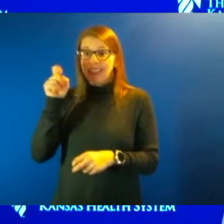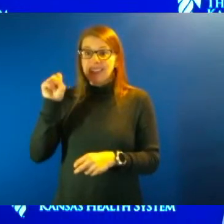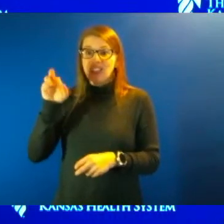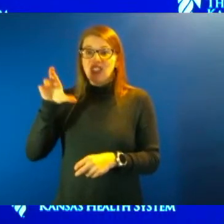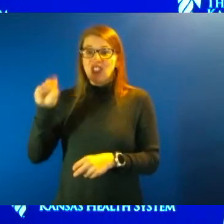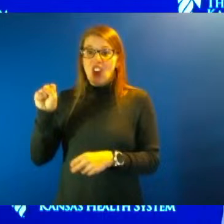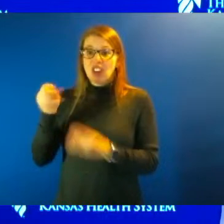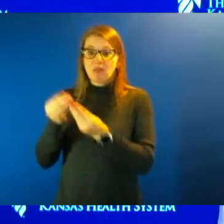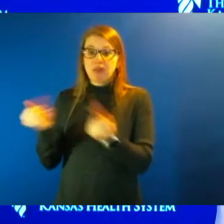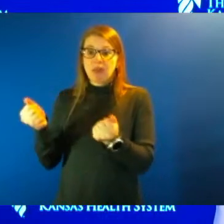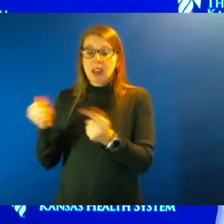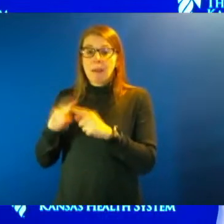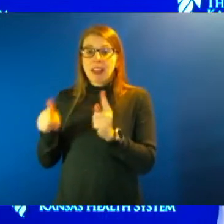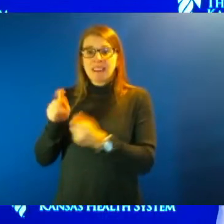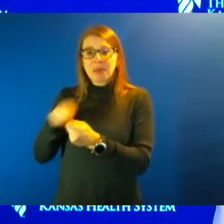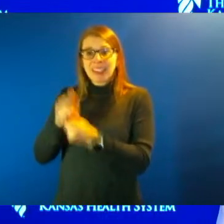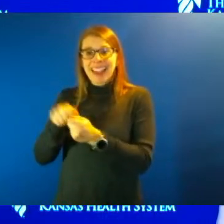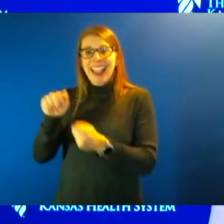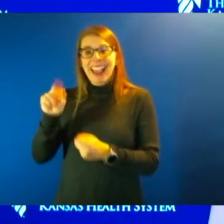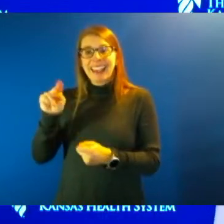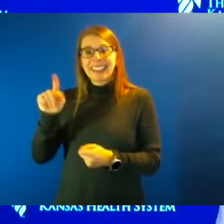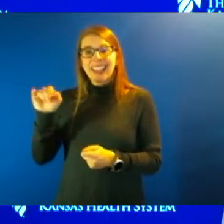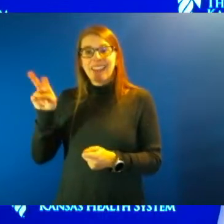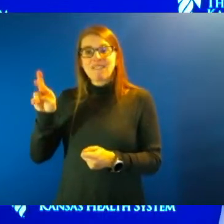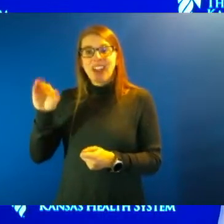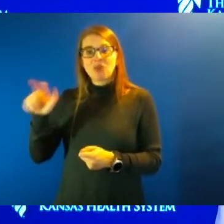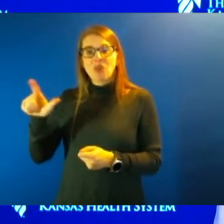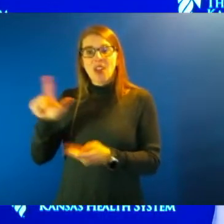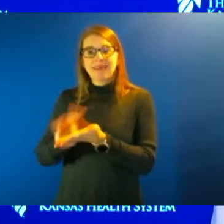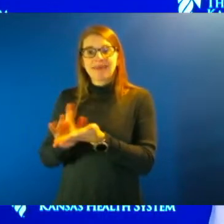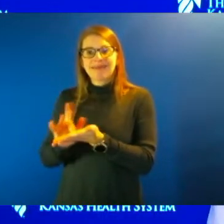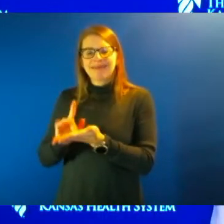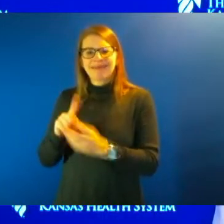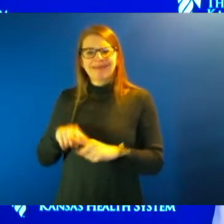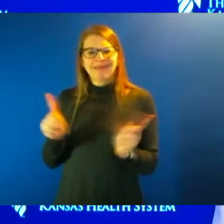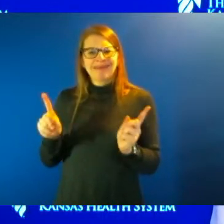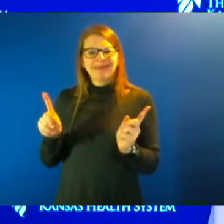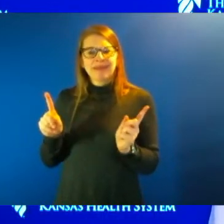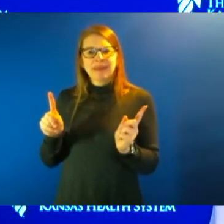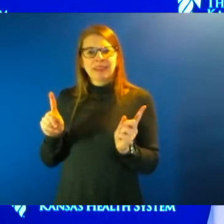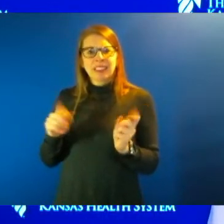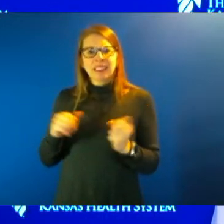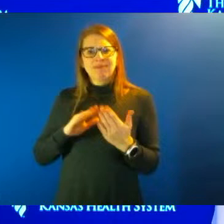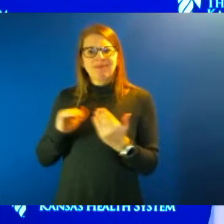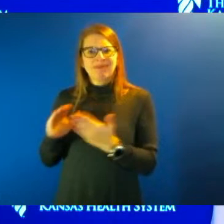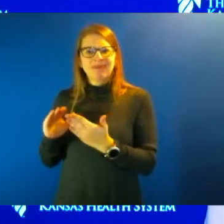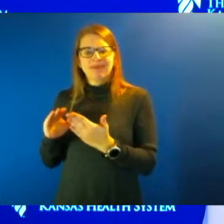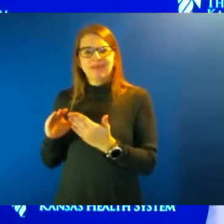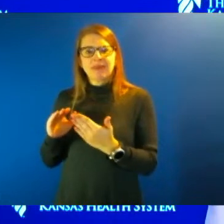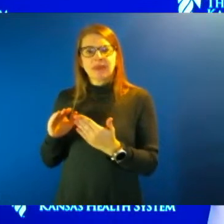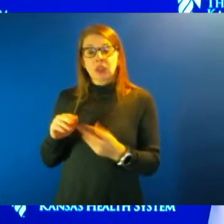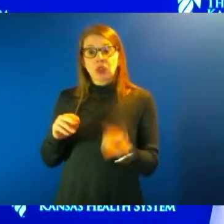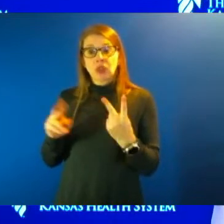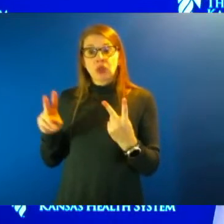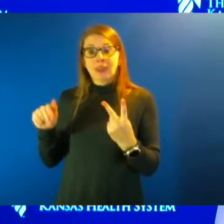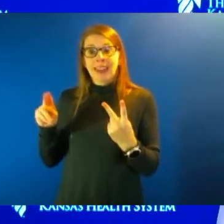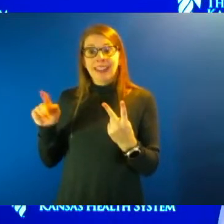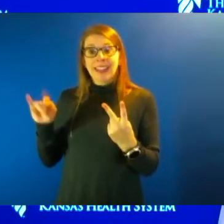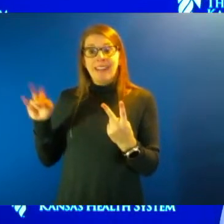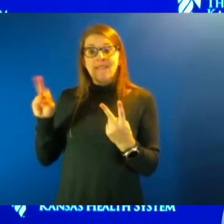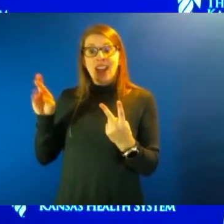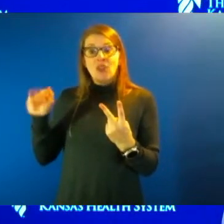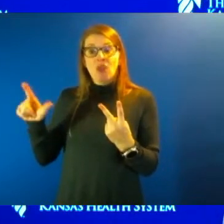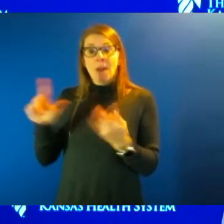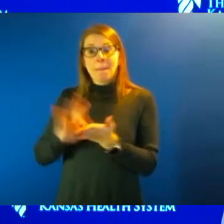specific antiviral drug. They work in totally different mechanisms. In fact, the two antiviral drugs that are coming